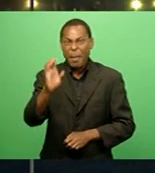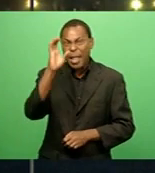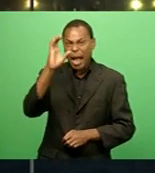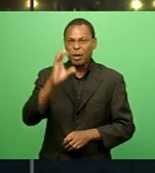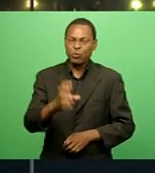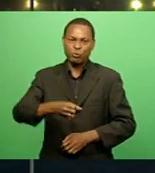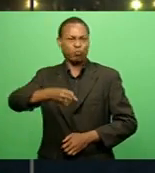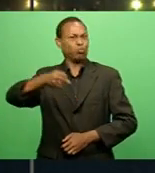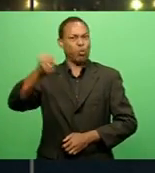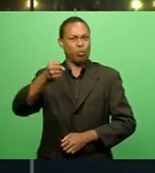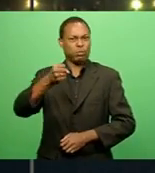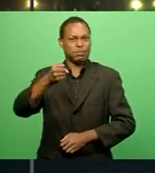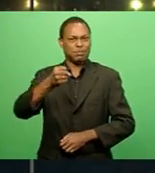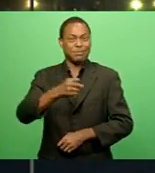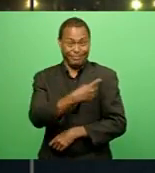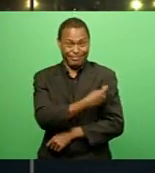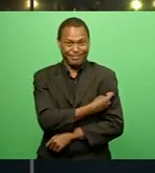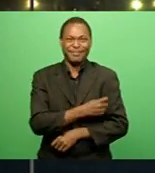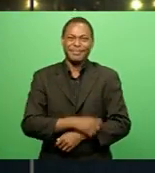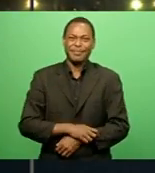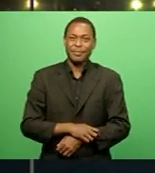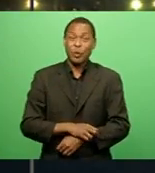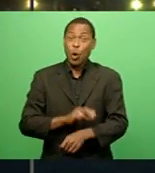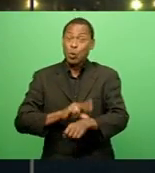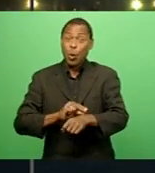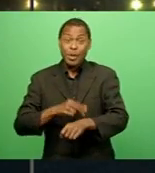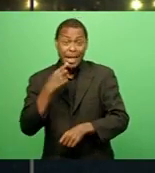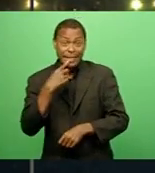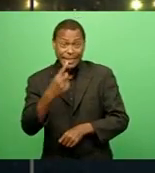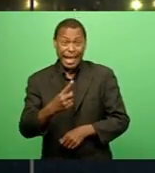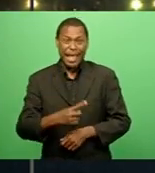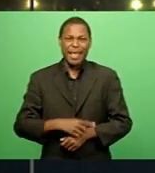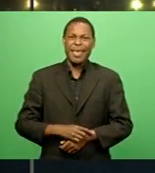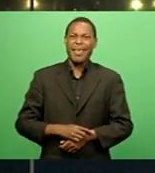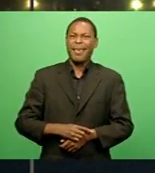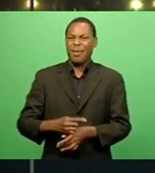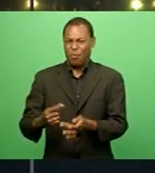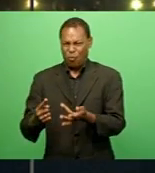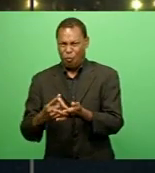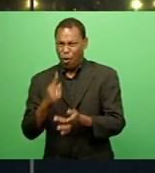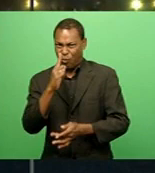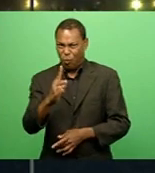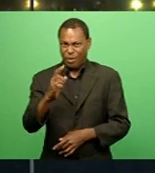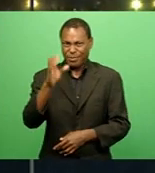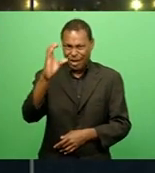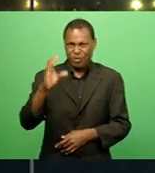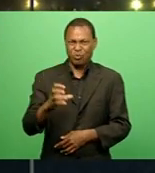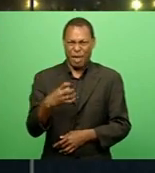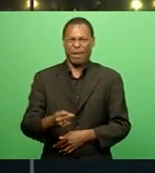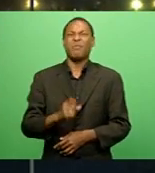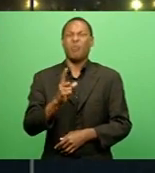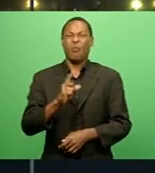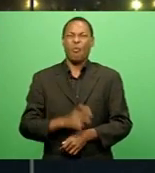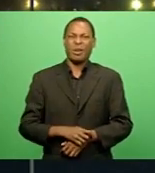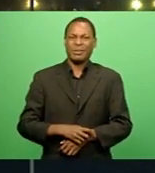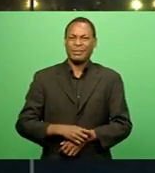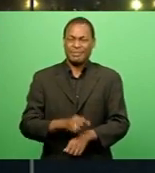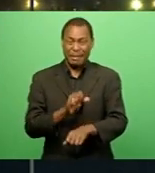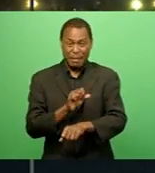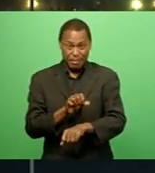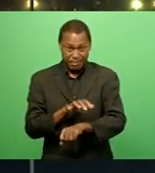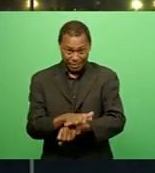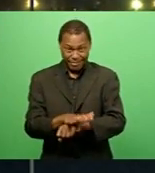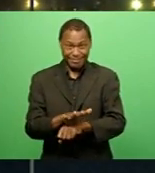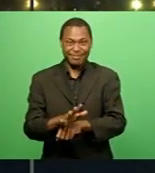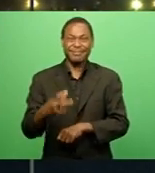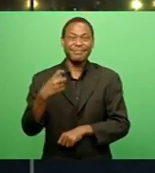of AstraZeneca. Dr. Fong says Austria is the only country that reported incidents of blood clots among recipients of the drug,